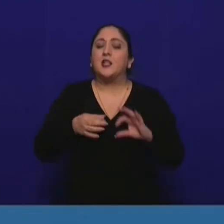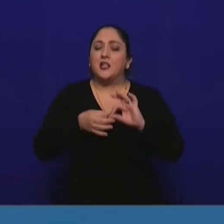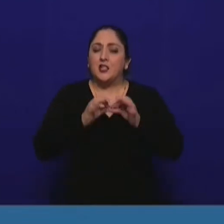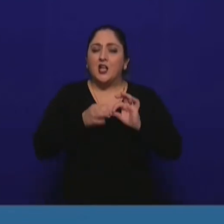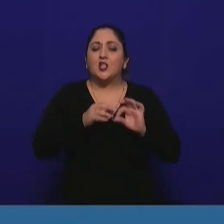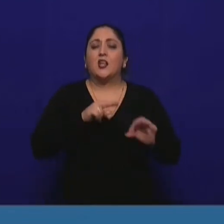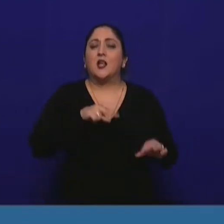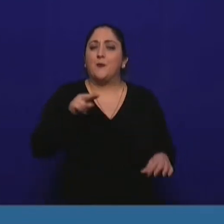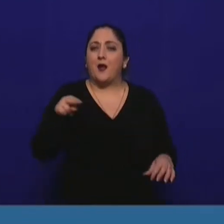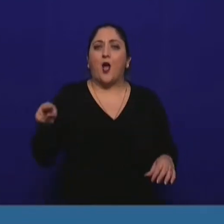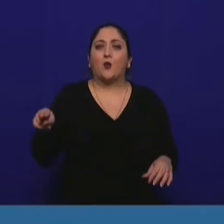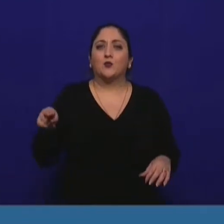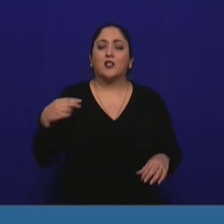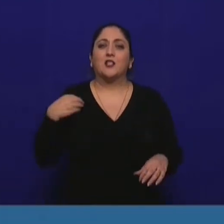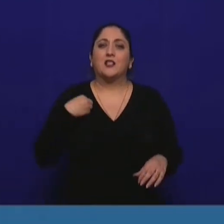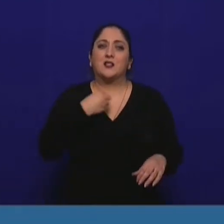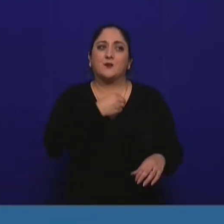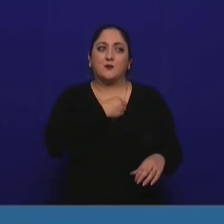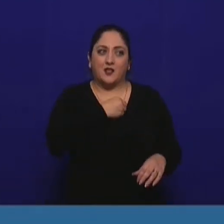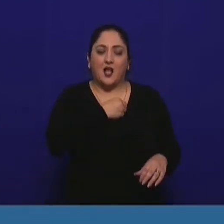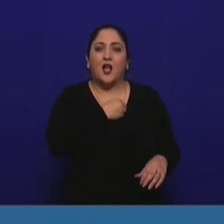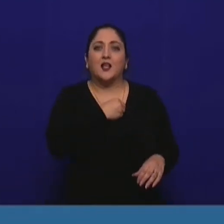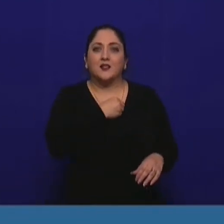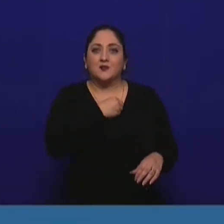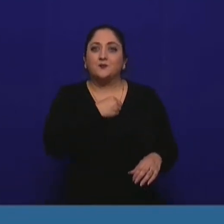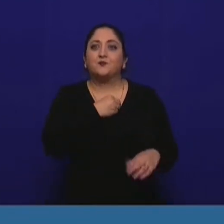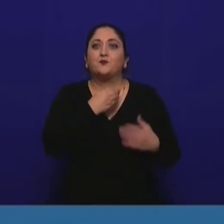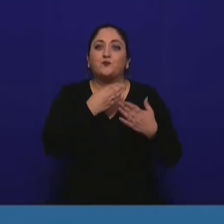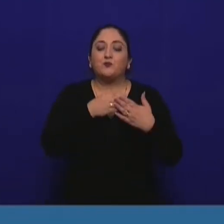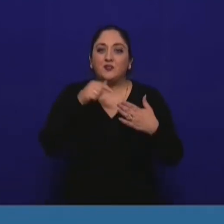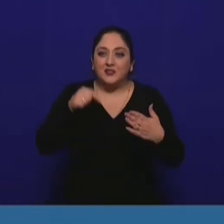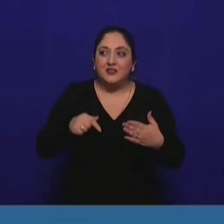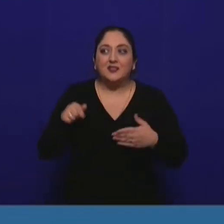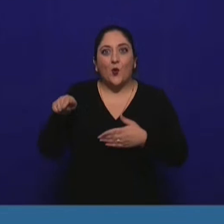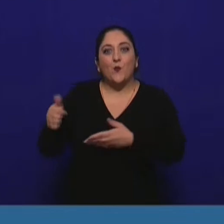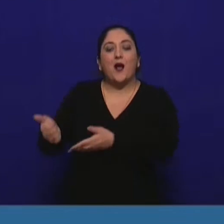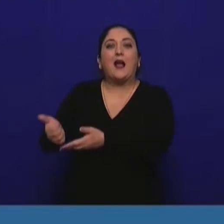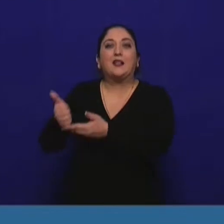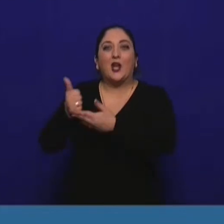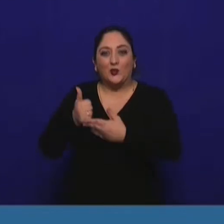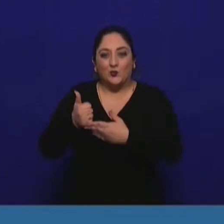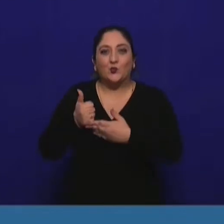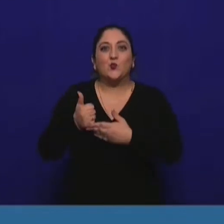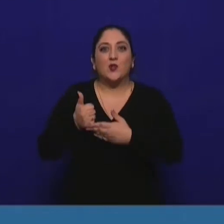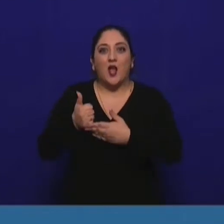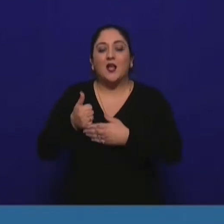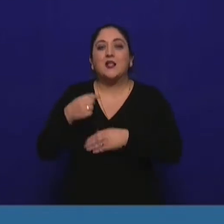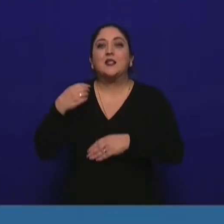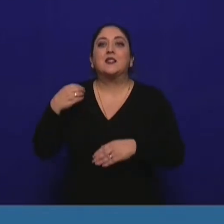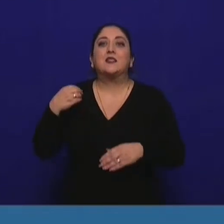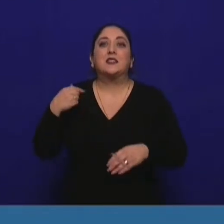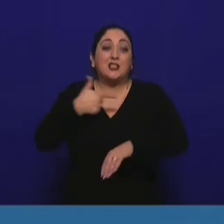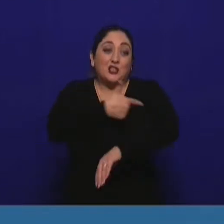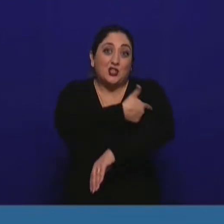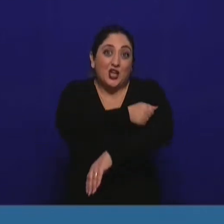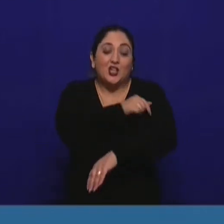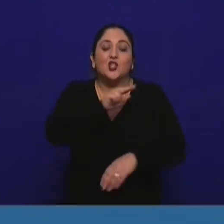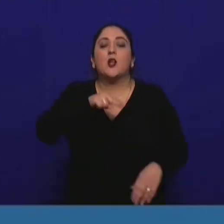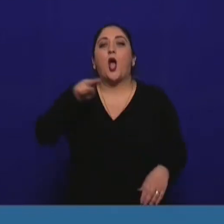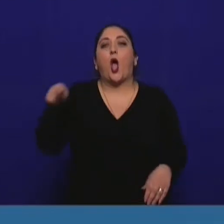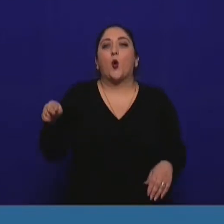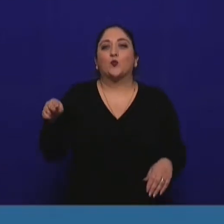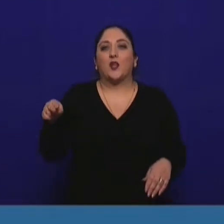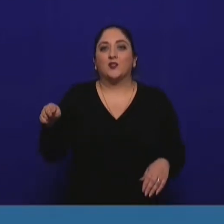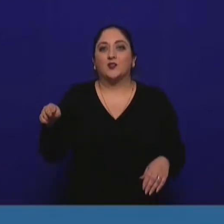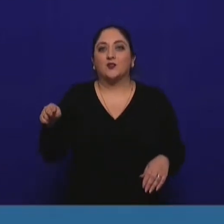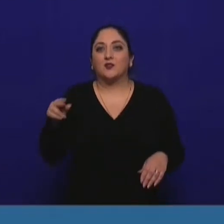fl-Isptar Ġenerali ta' Għawdex li hu wkoll l-Isptar Ġenerali ta' Għawdex ikun jista' jgħinna barra li qed ilaqqam ukoll l-istaff imma wkoll ikun qed ilaqqam